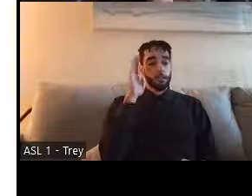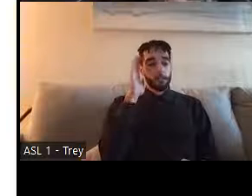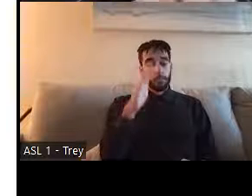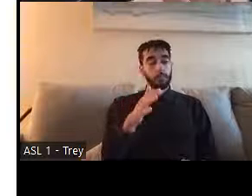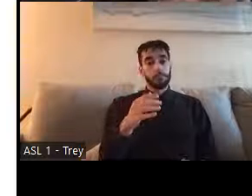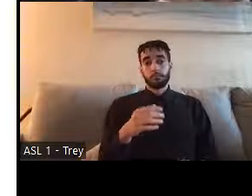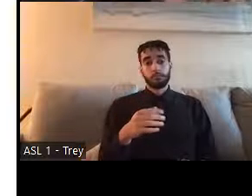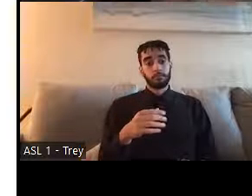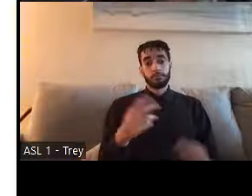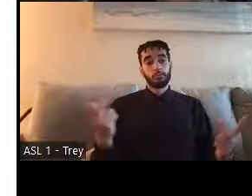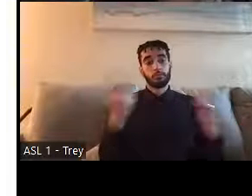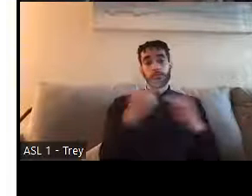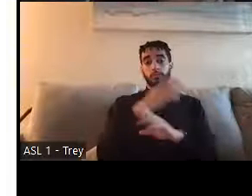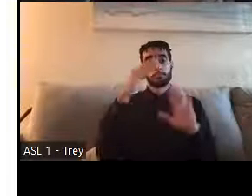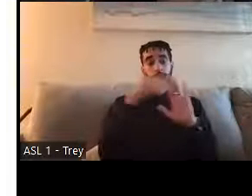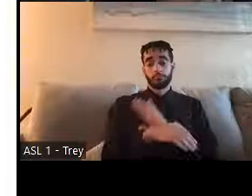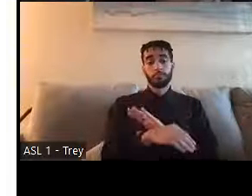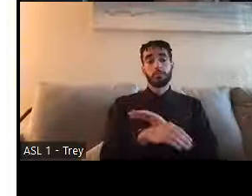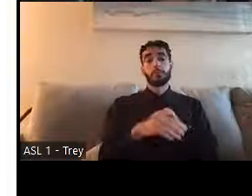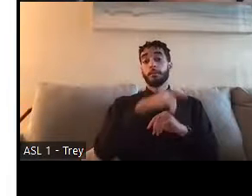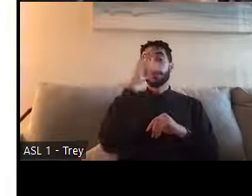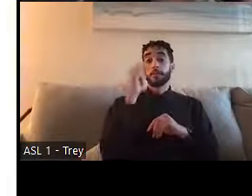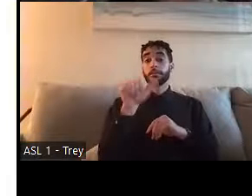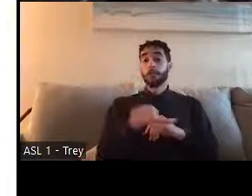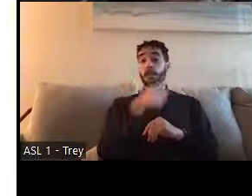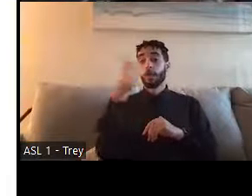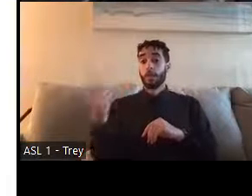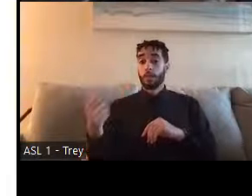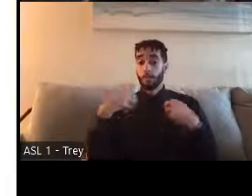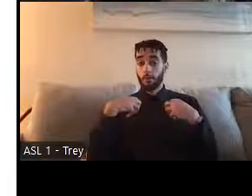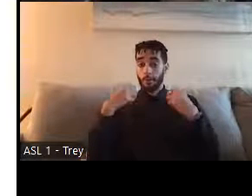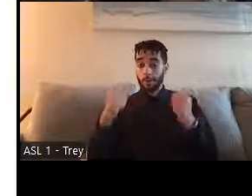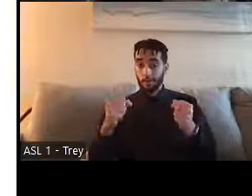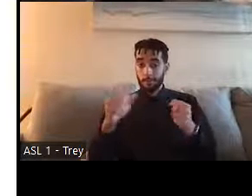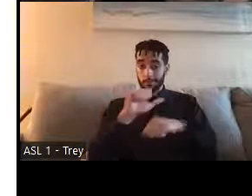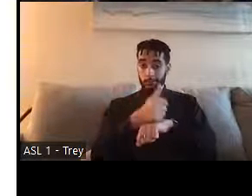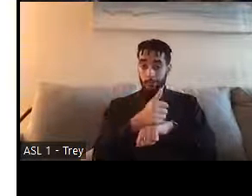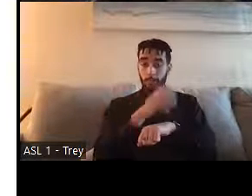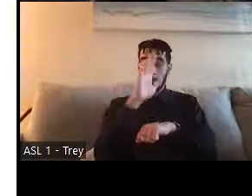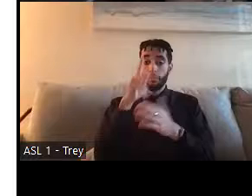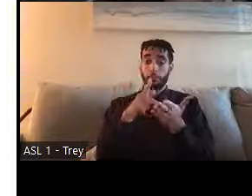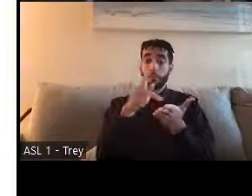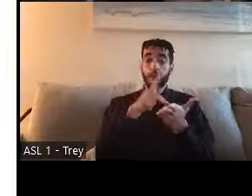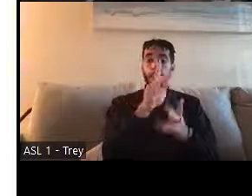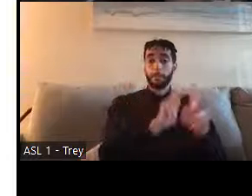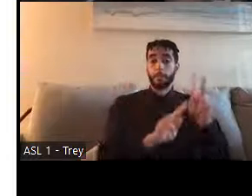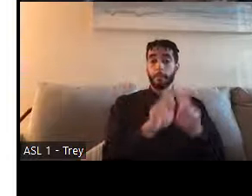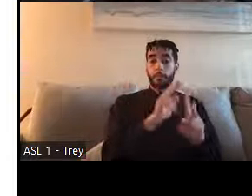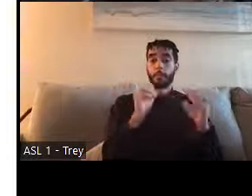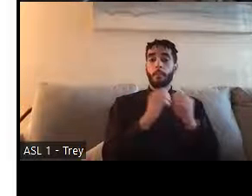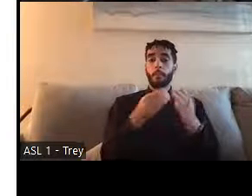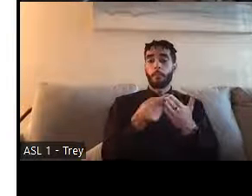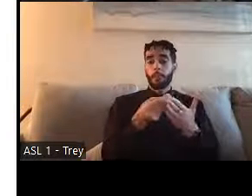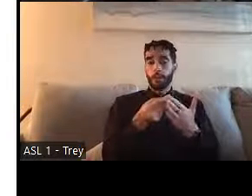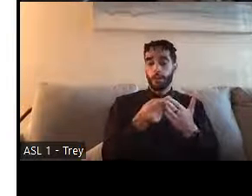exacerbated because other healthcare settings will be paying people higher wages, at least in part due